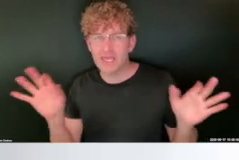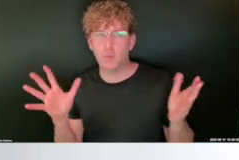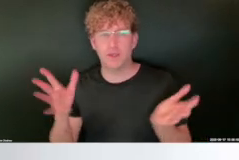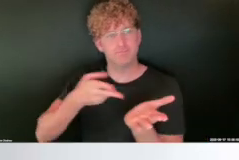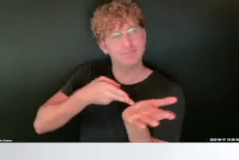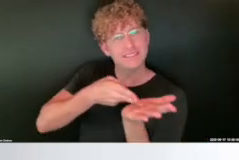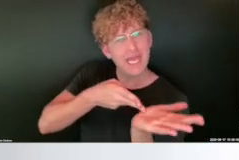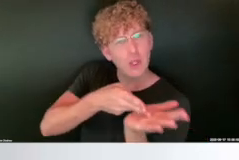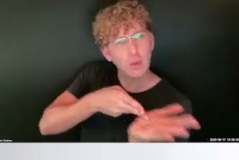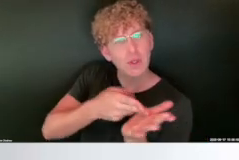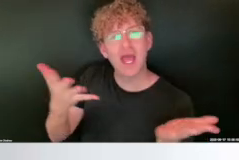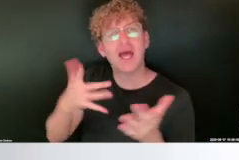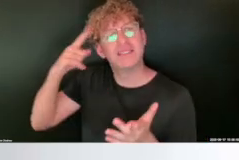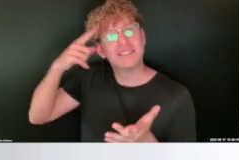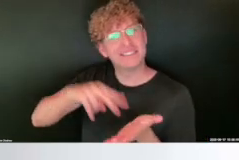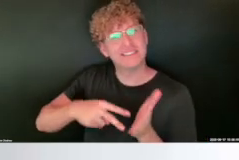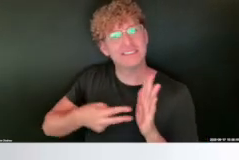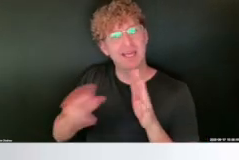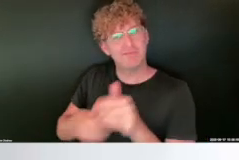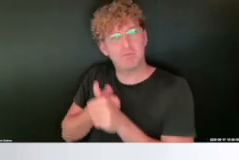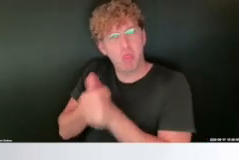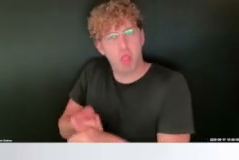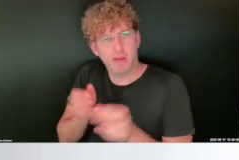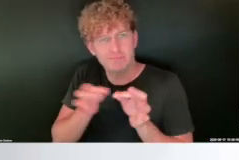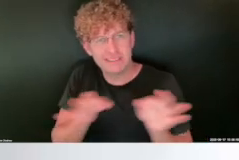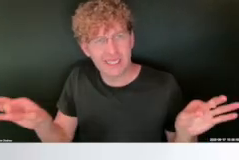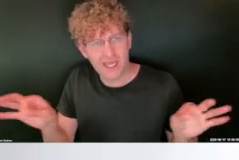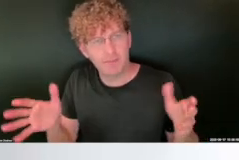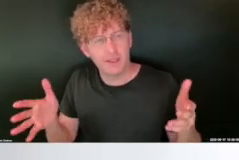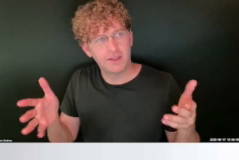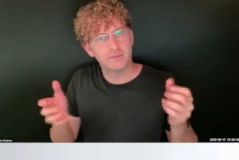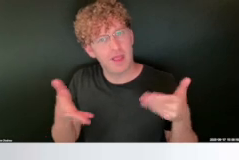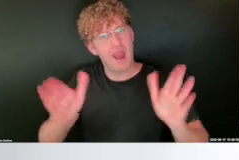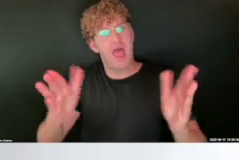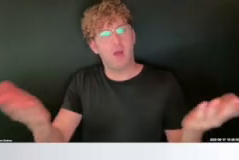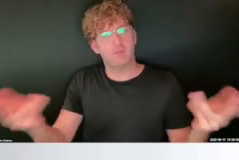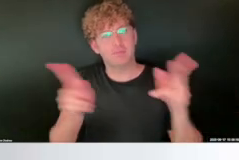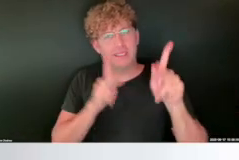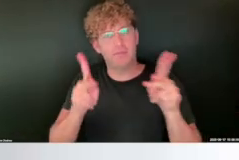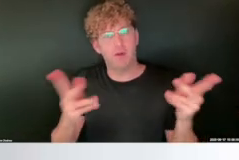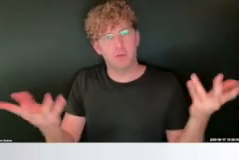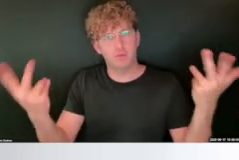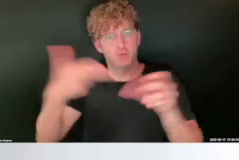the compliance statement while allowing increased participation and hopefully ultimately still support the Air